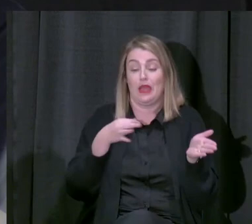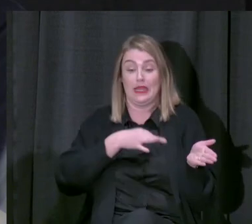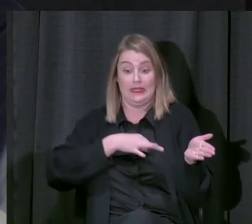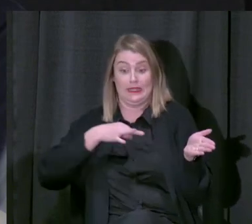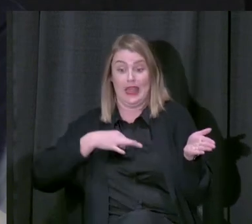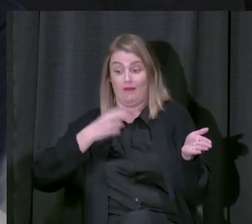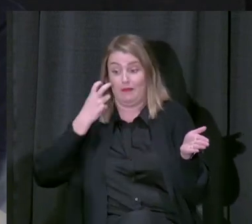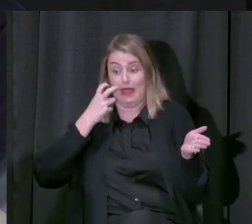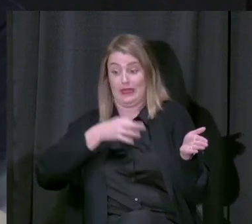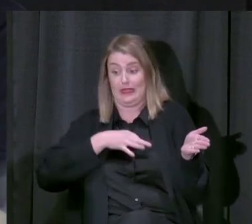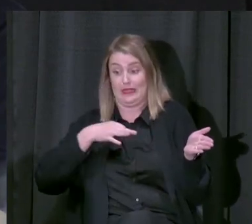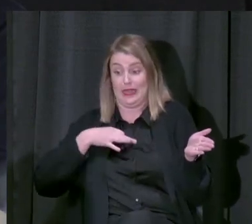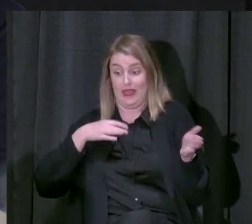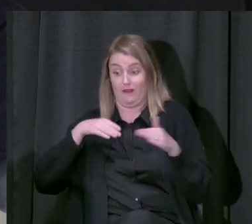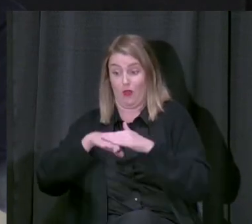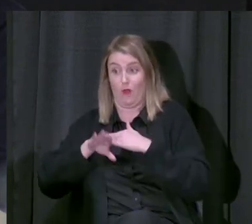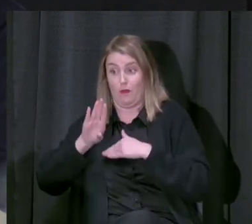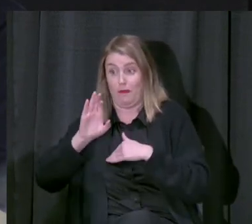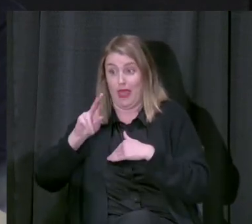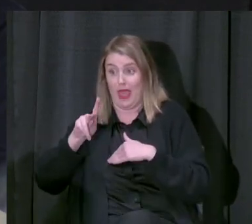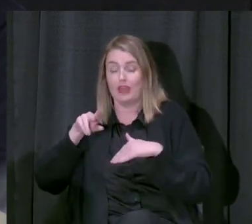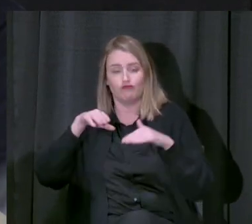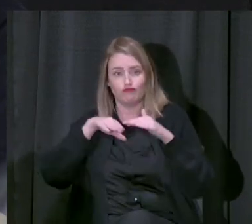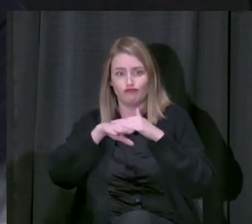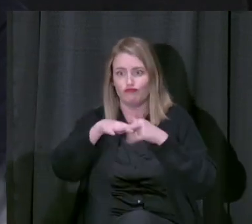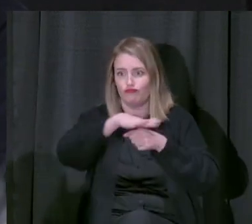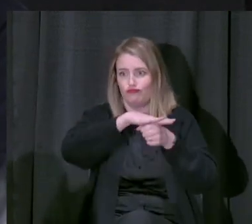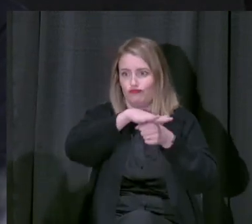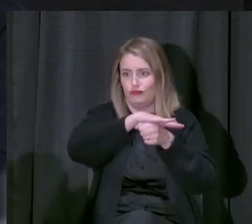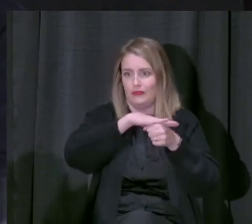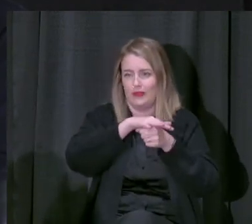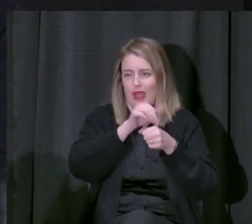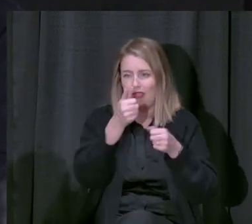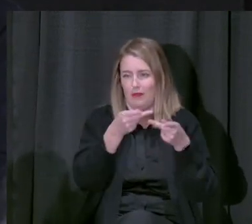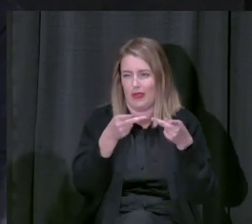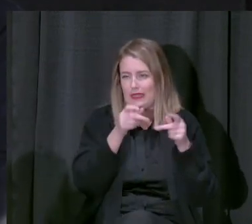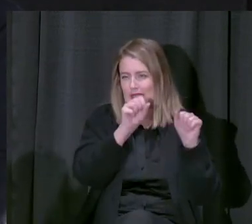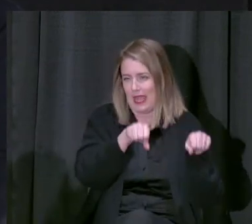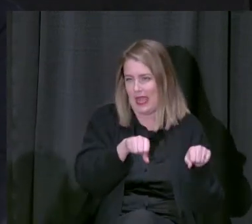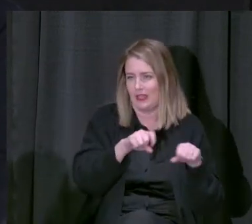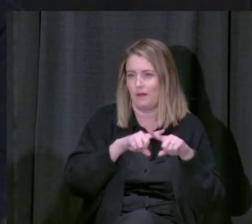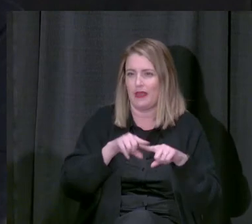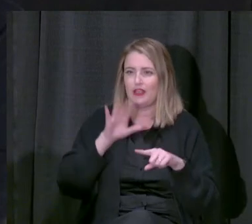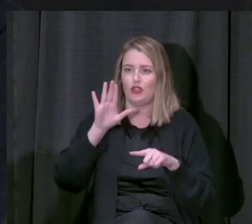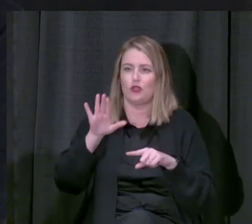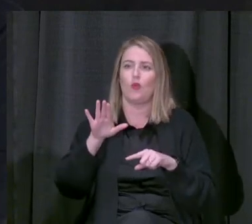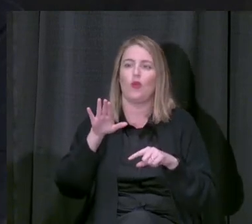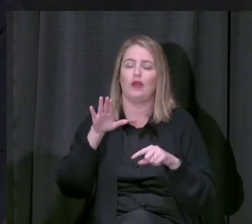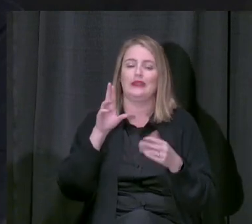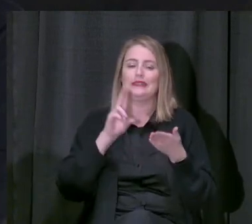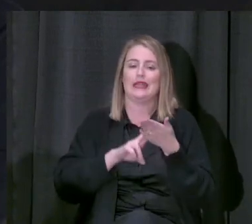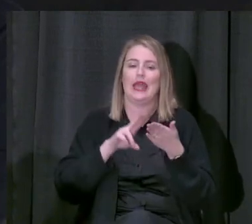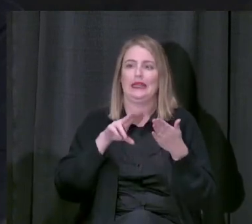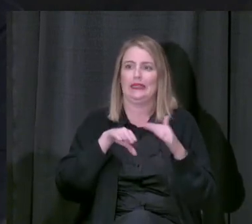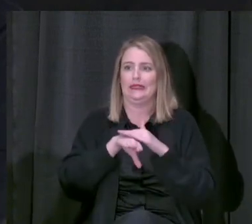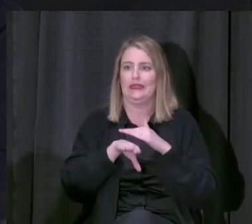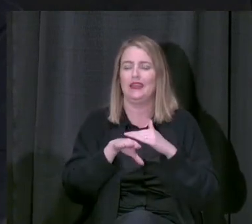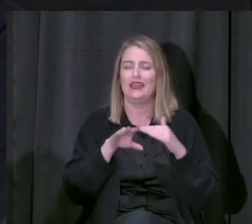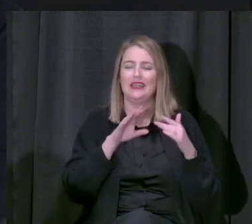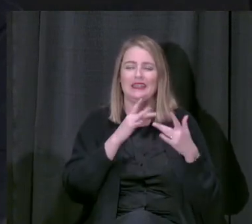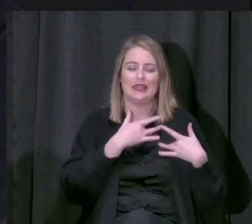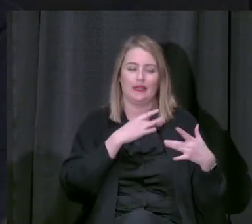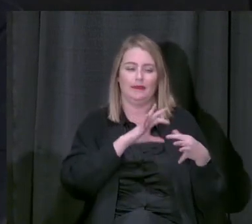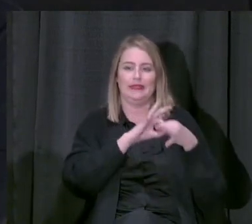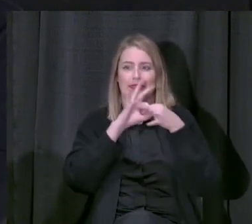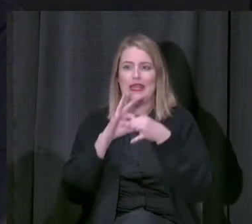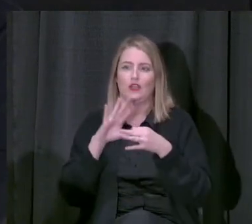might be blind staff members who need access, they can go other places. So it's based on your sign-in. It's usually tied to